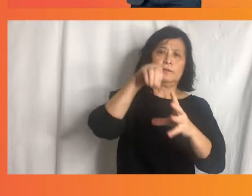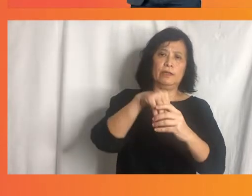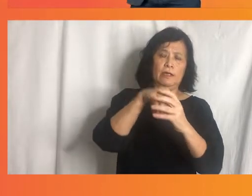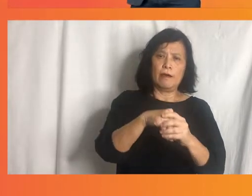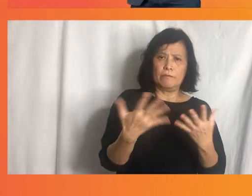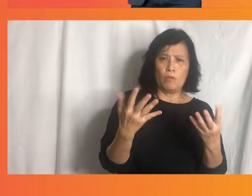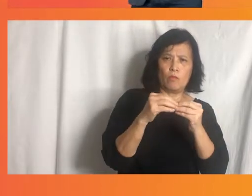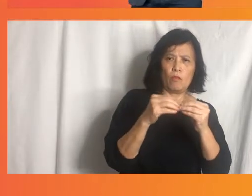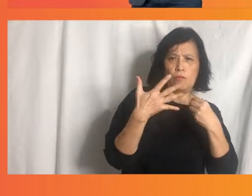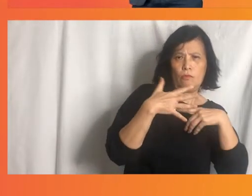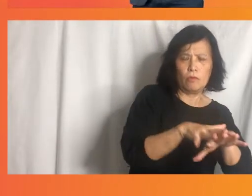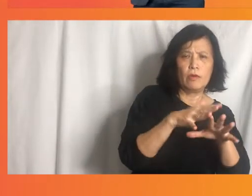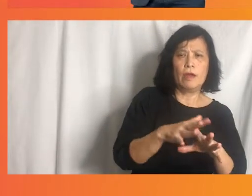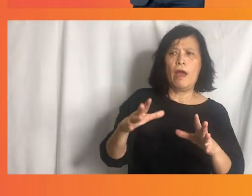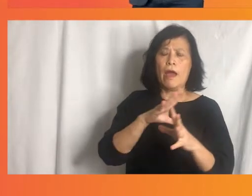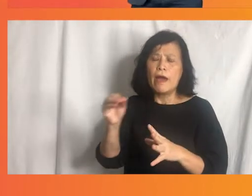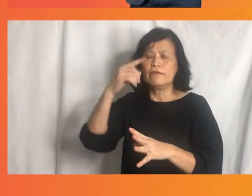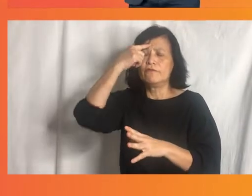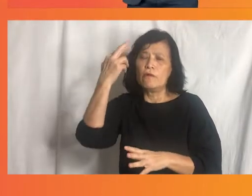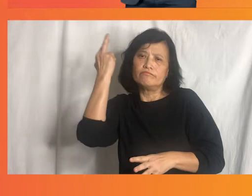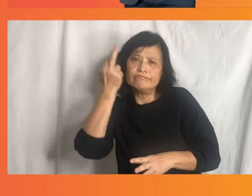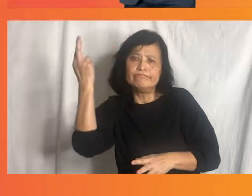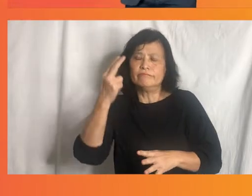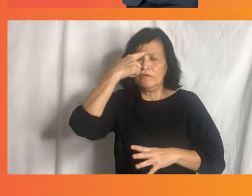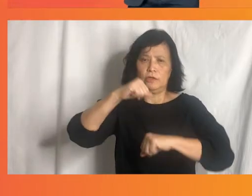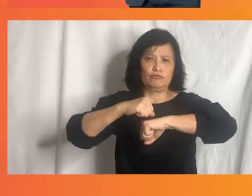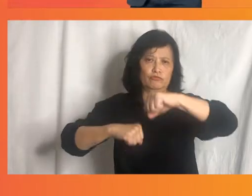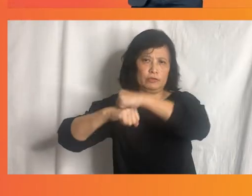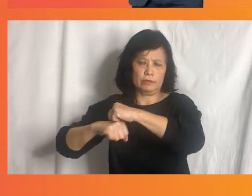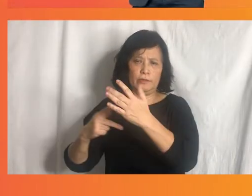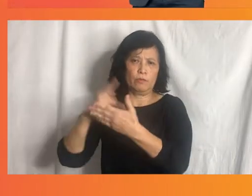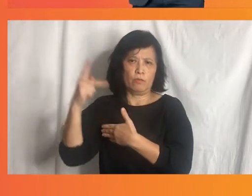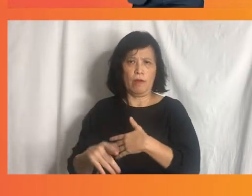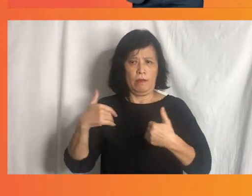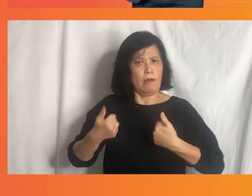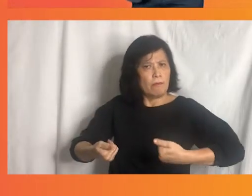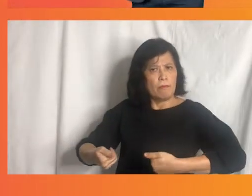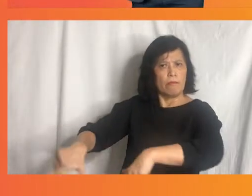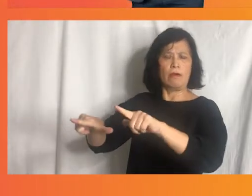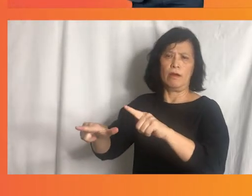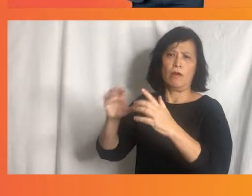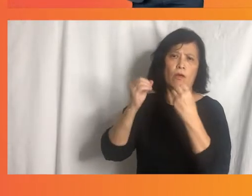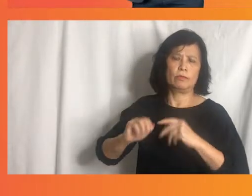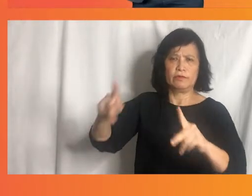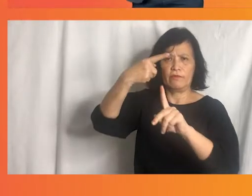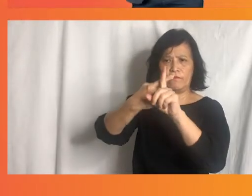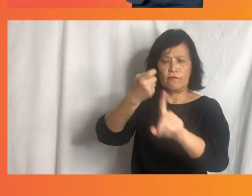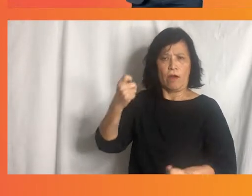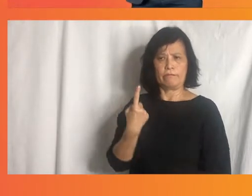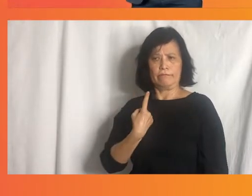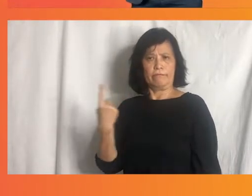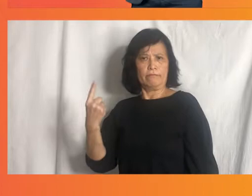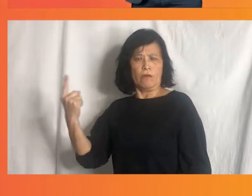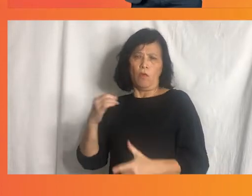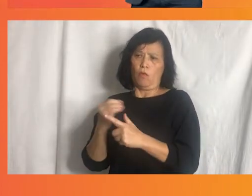with consideration for structured progression. This will create opportunities, for a child to progress from segregated or